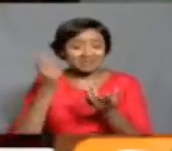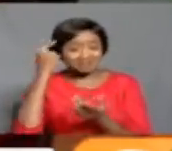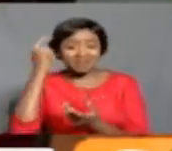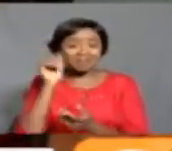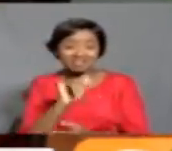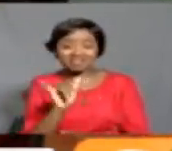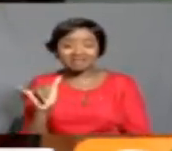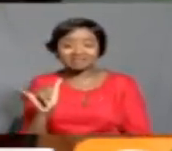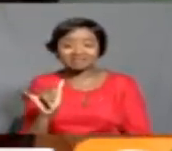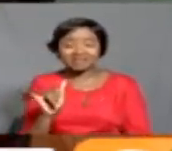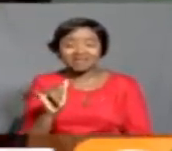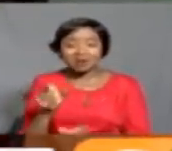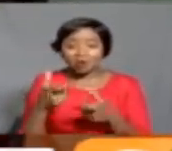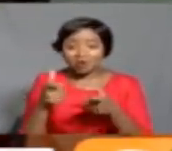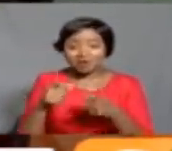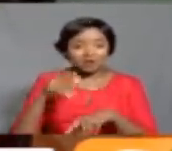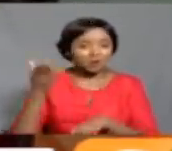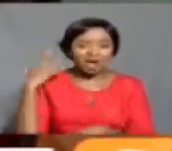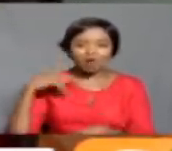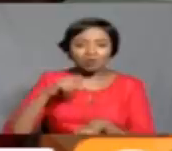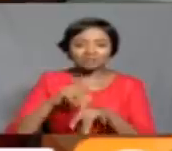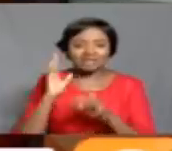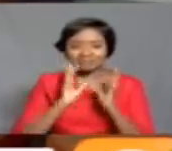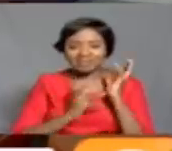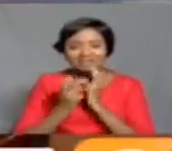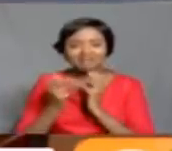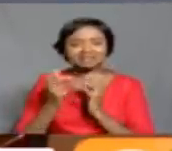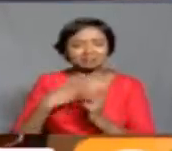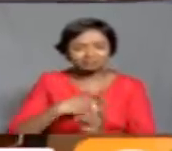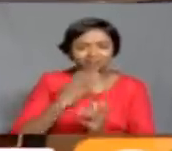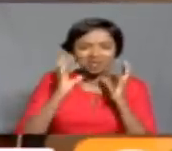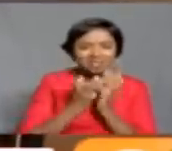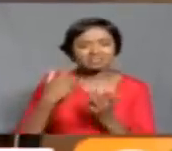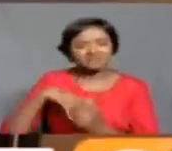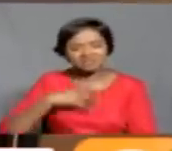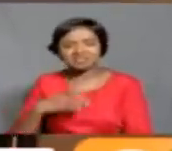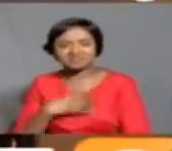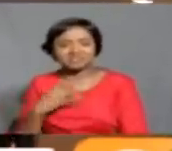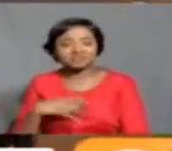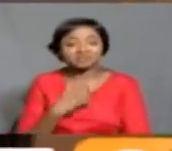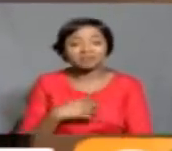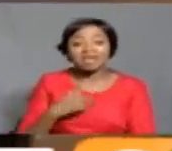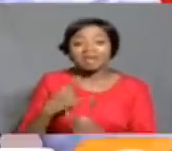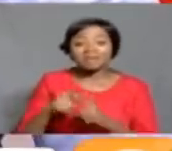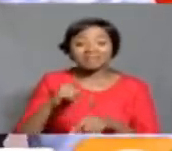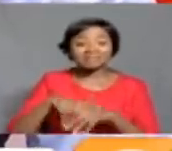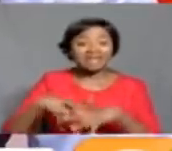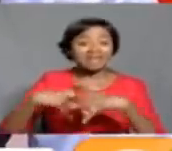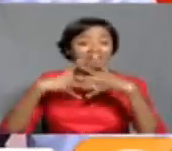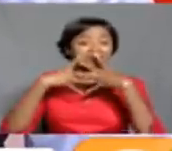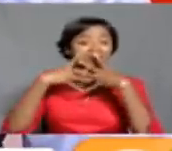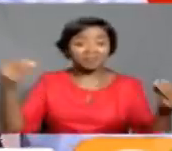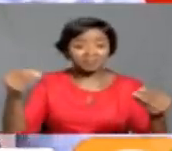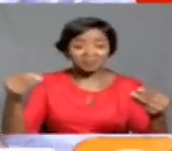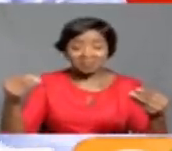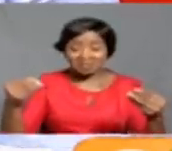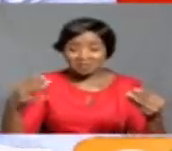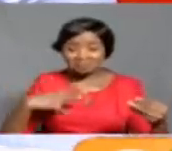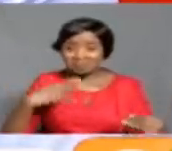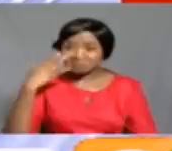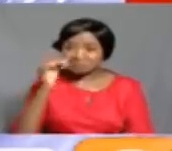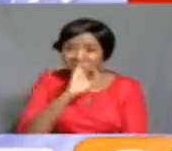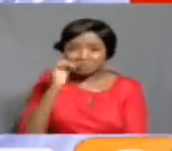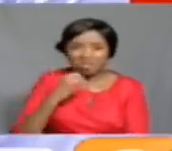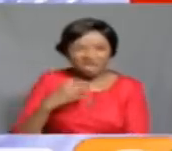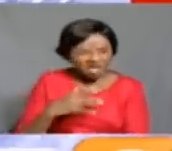them very well. And you knew the cost I can redo right. A script. So it was very unusual that he disappeared. He wasn't anywhere in the public. And I